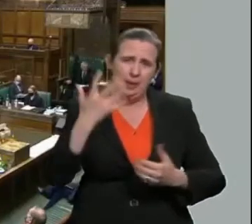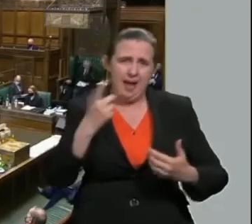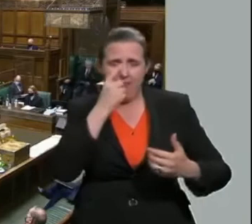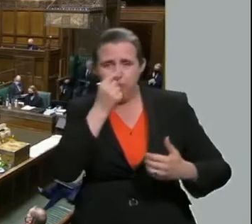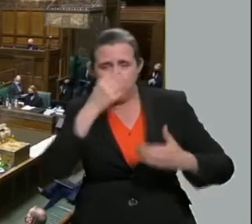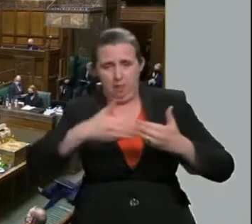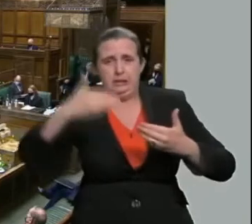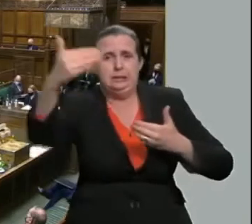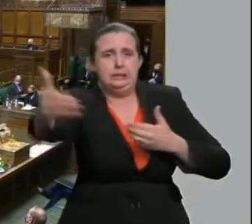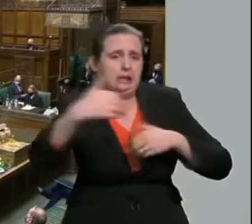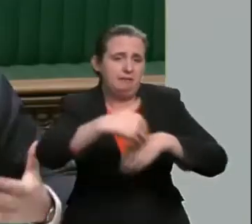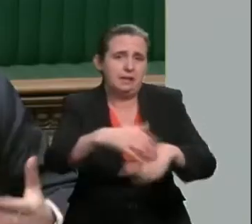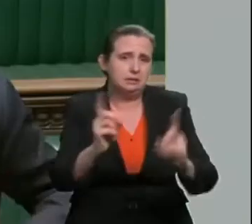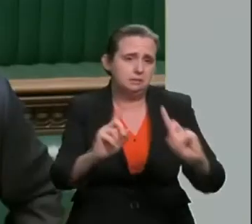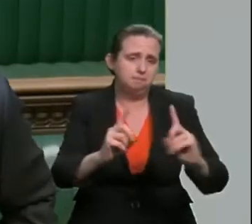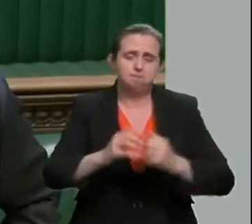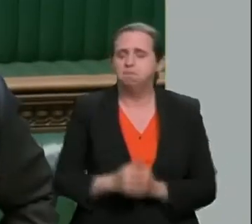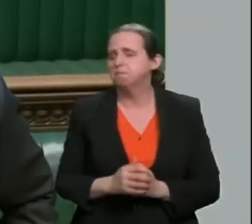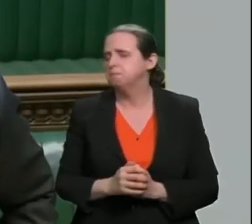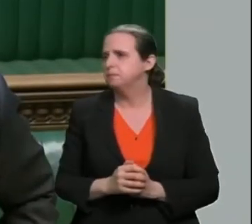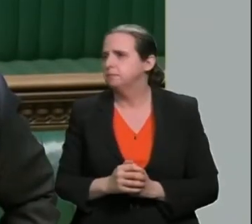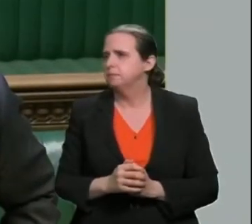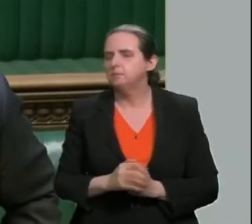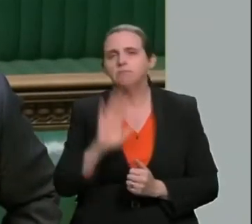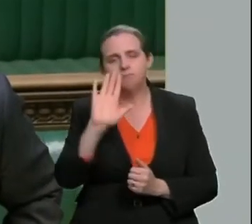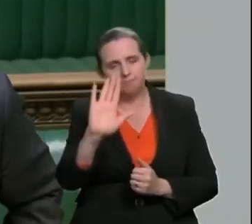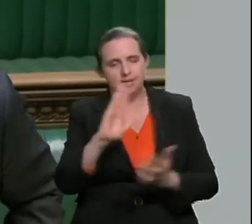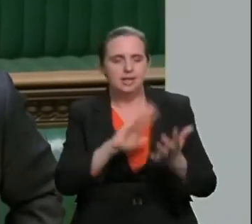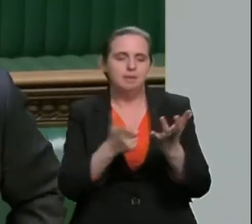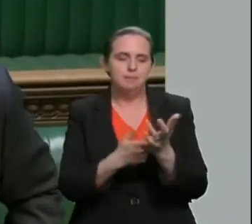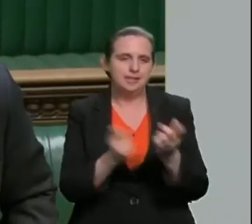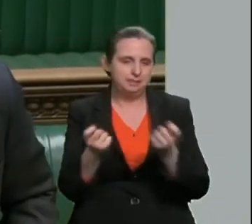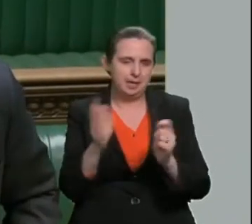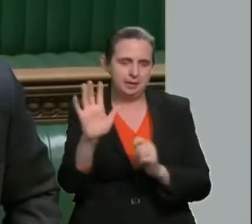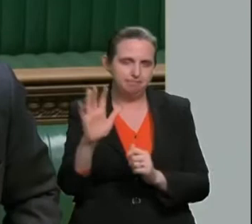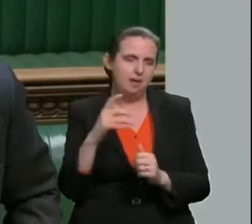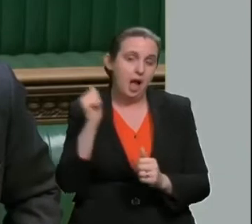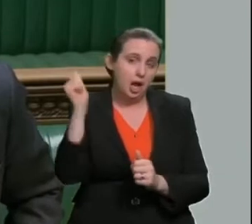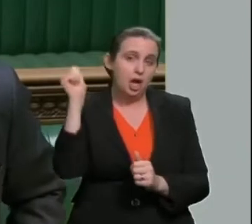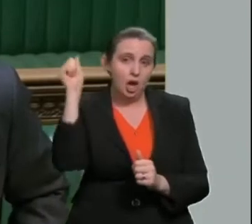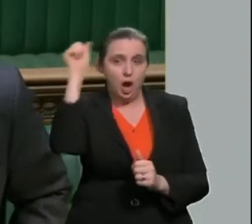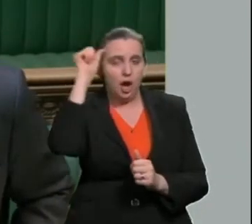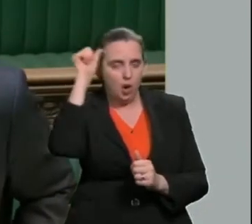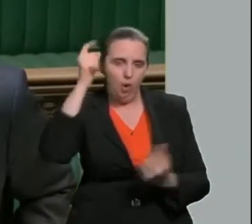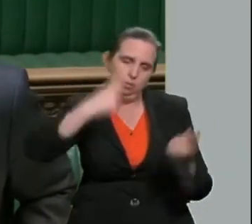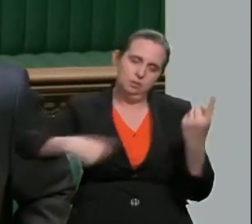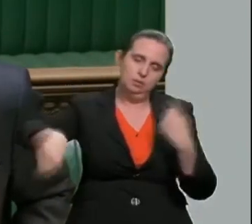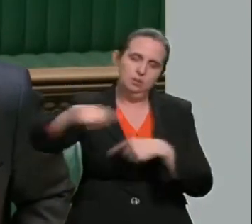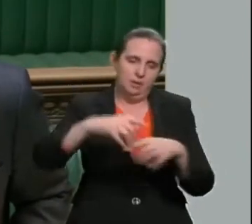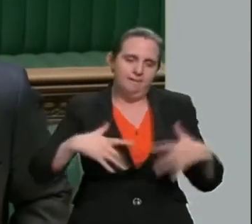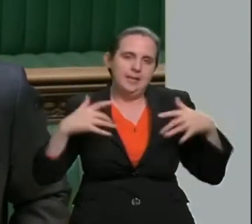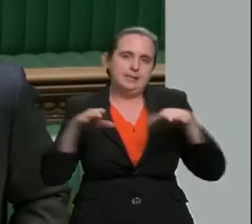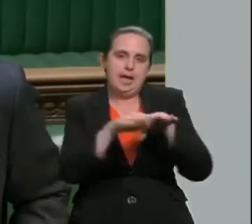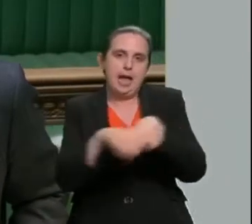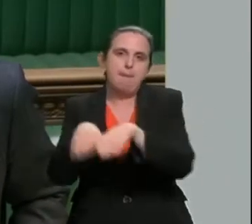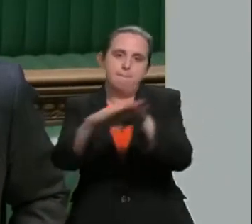Mr. Speaker, I can certainly confirm that we're going to do everything we can, and I know that that's the settled will of most people in this